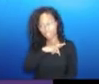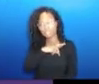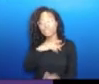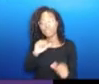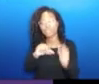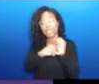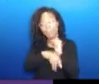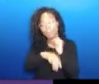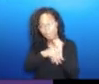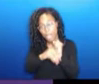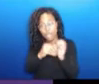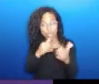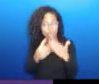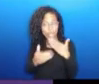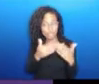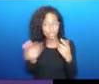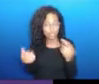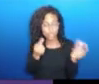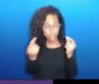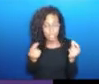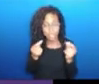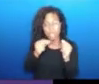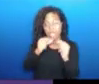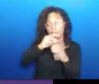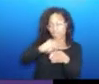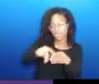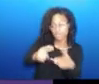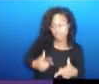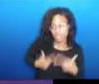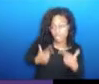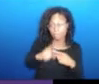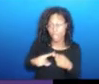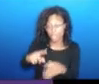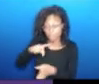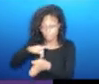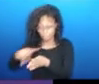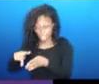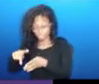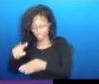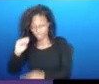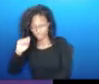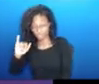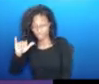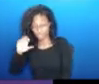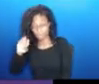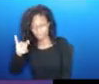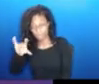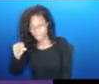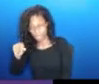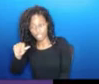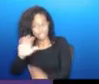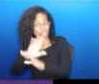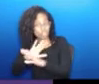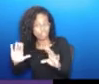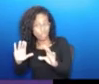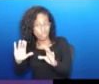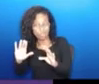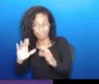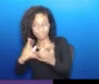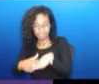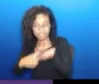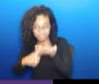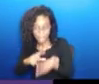promote what you're doing in your professional life. But on your professional social media, don't get into all your